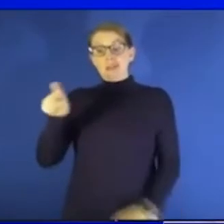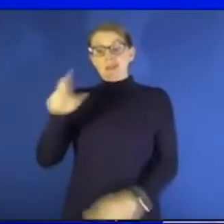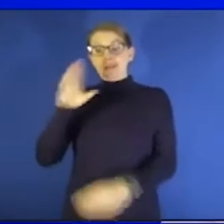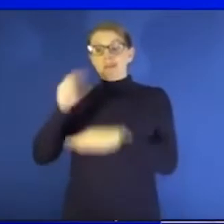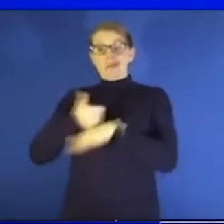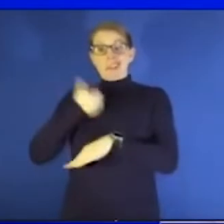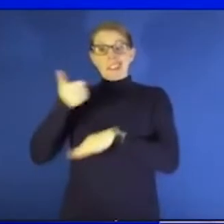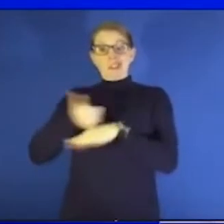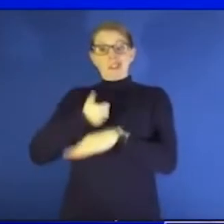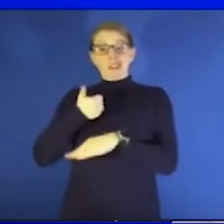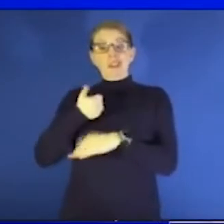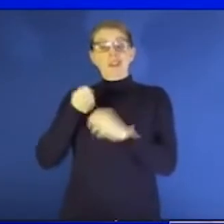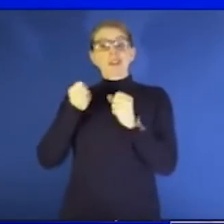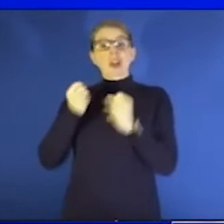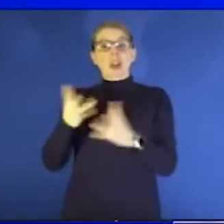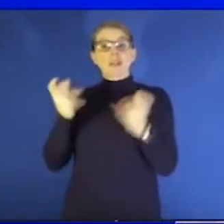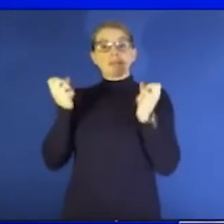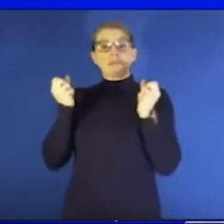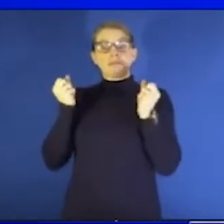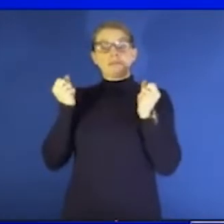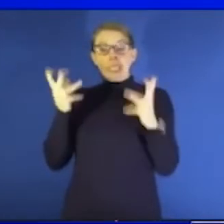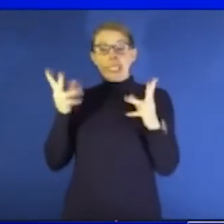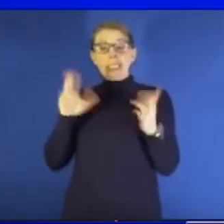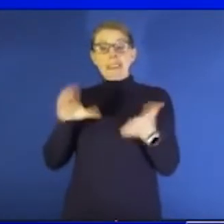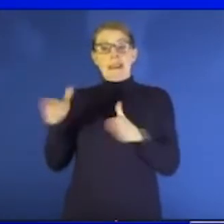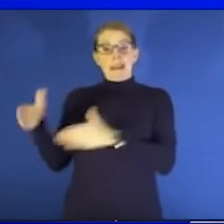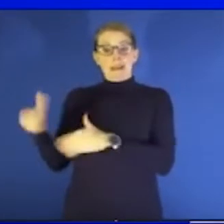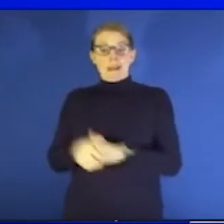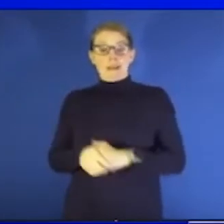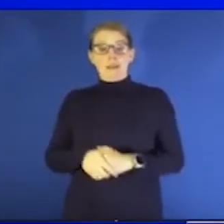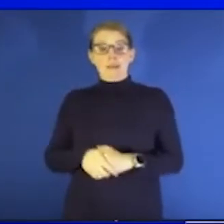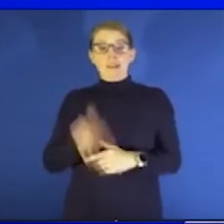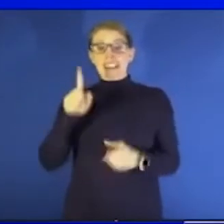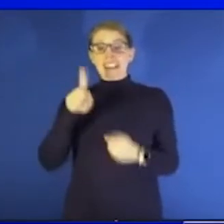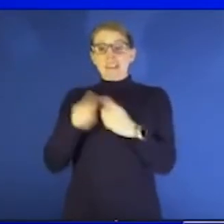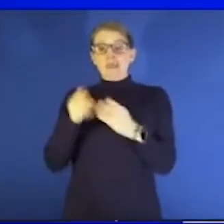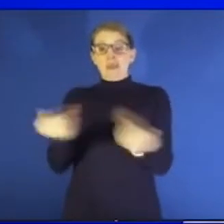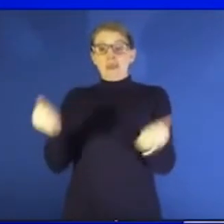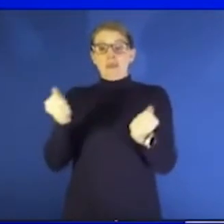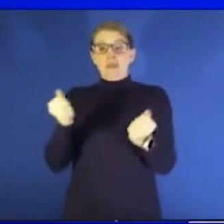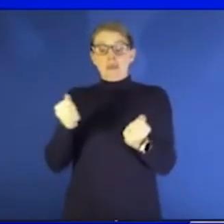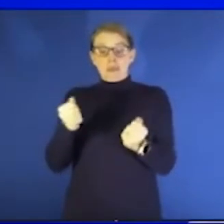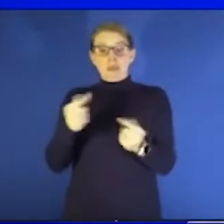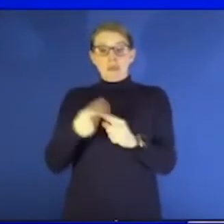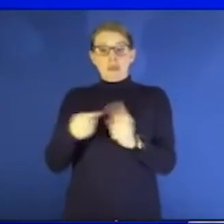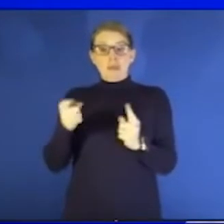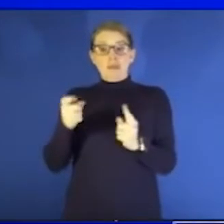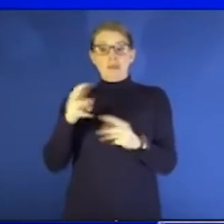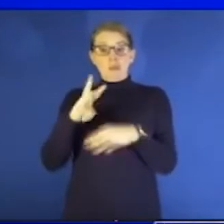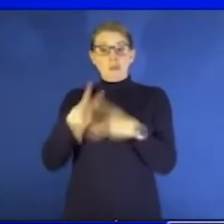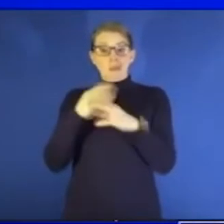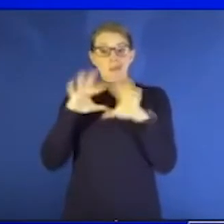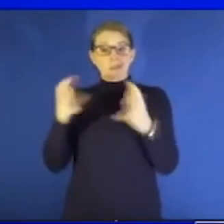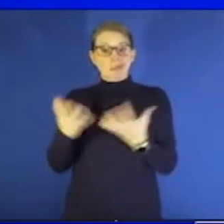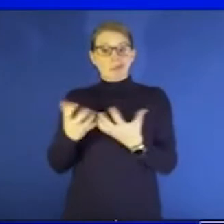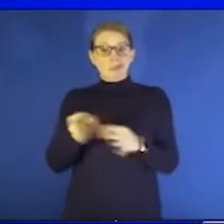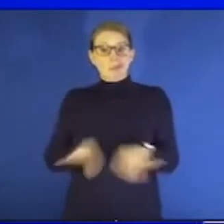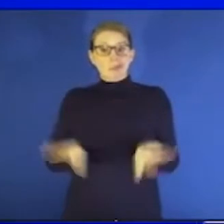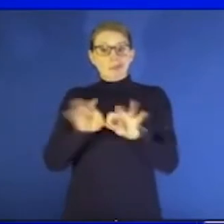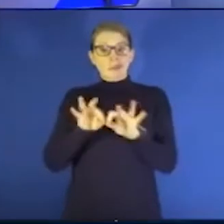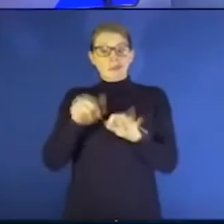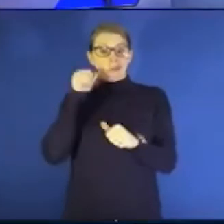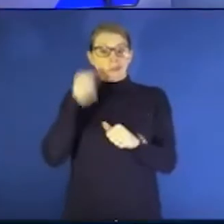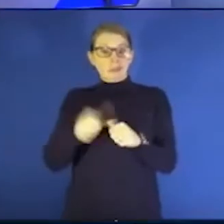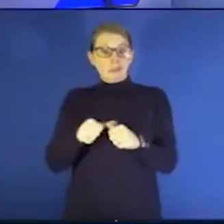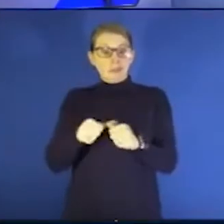was until we were able to eradicate it from the planet. So I think that's an important thing to remember. And how did we eradicate it?